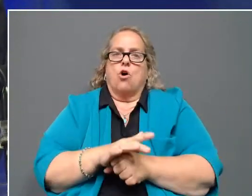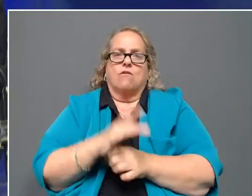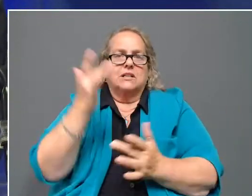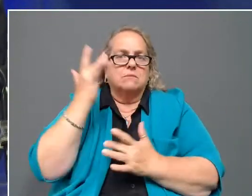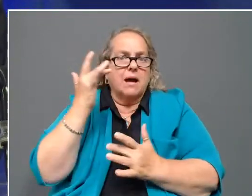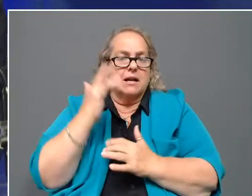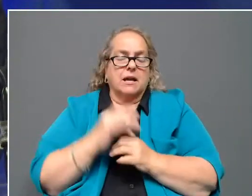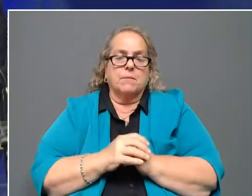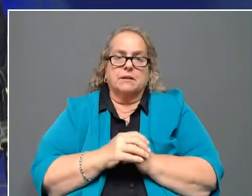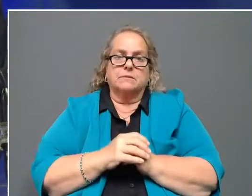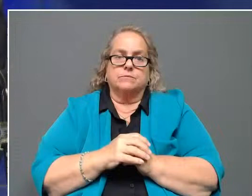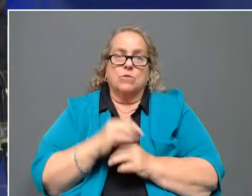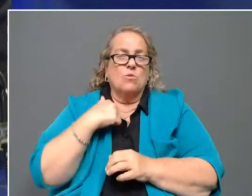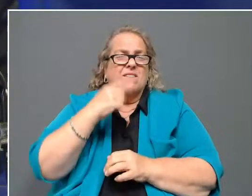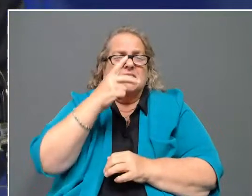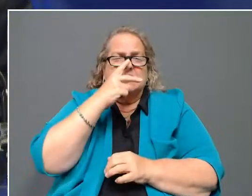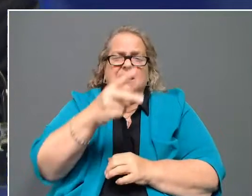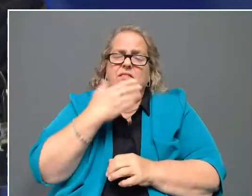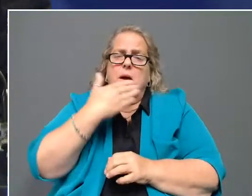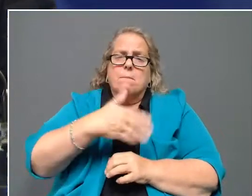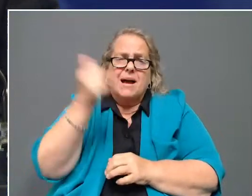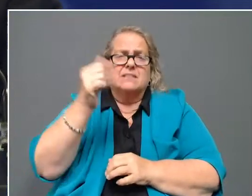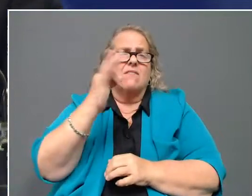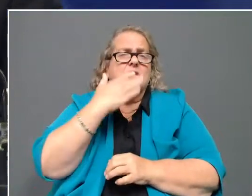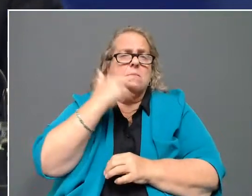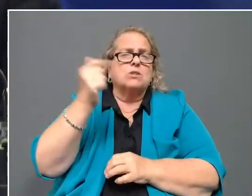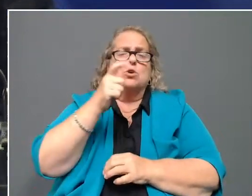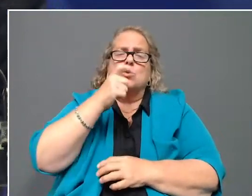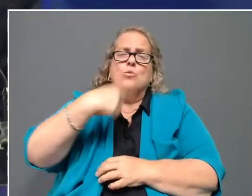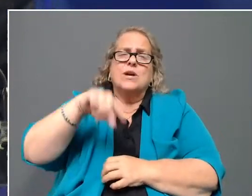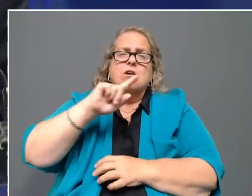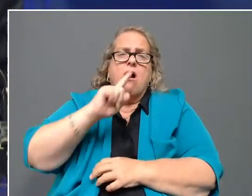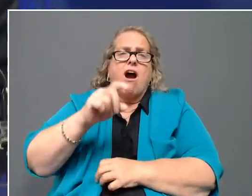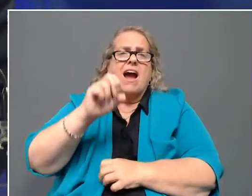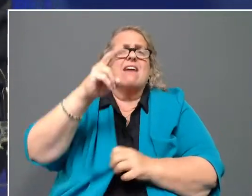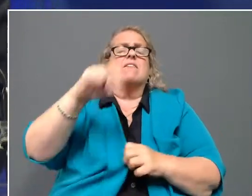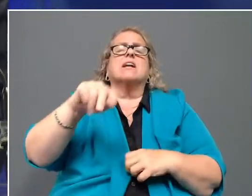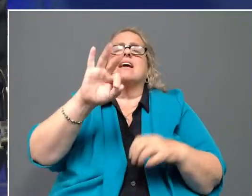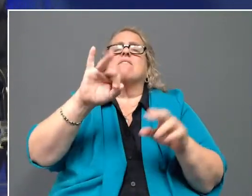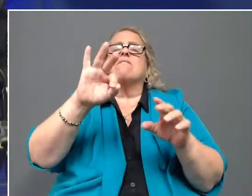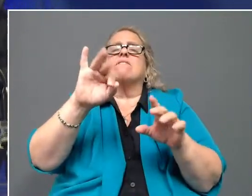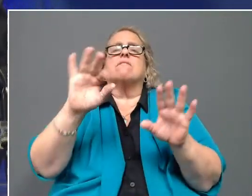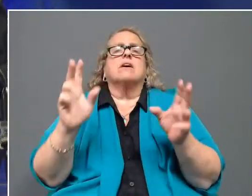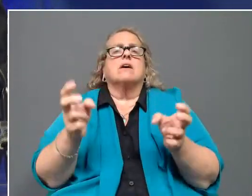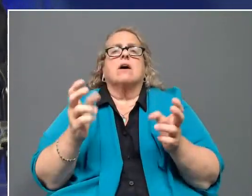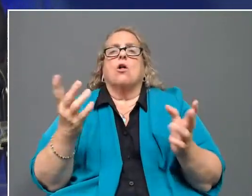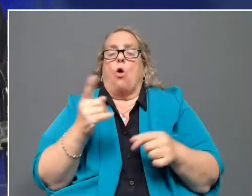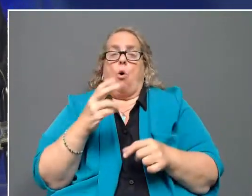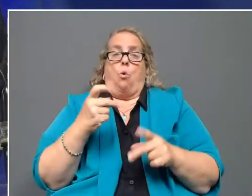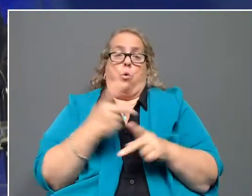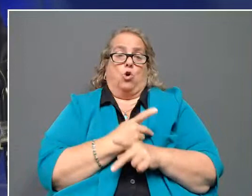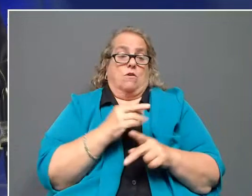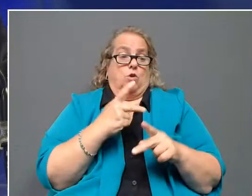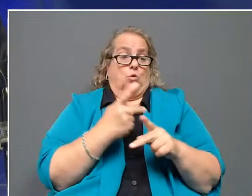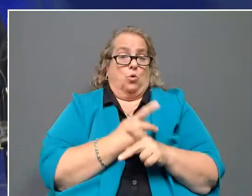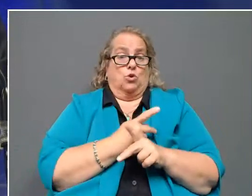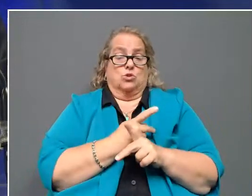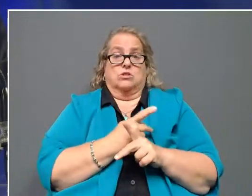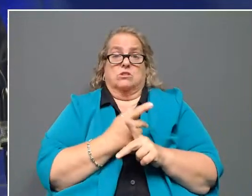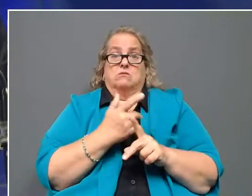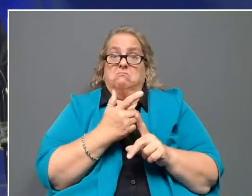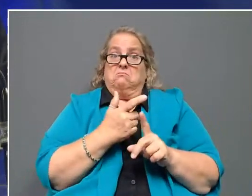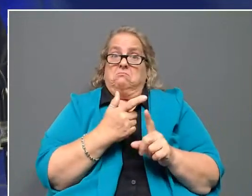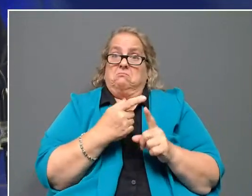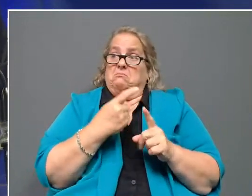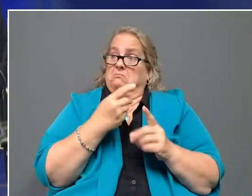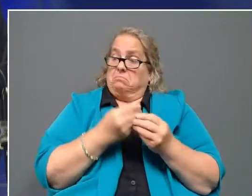best of who we are, even if only sometimes the worst of the worst gets covered. Think about how much changed during